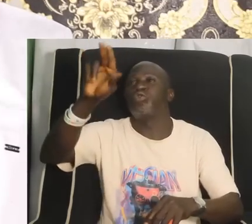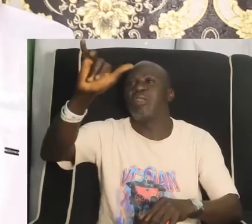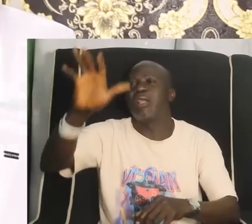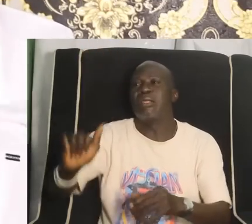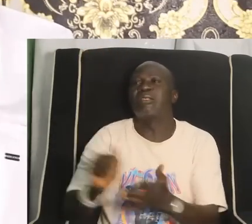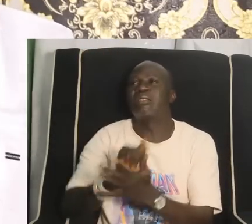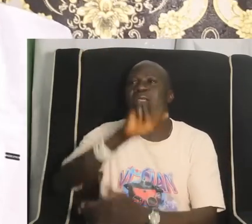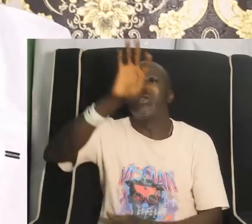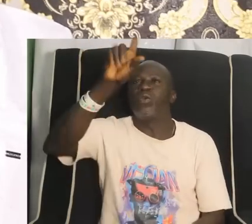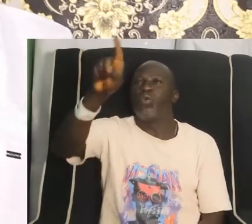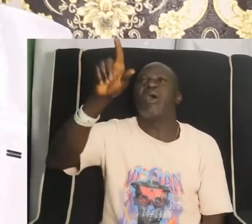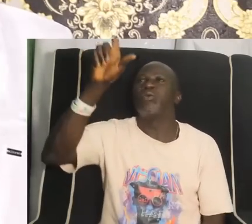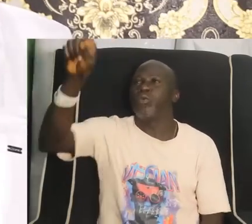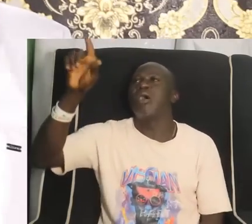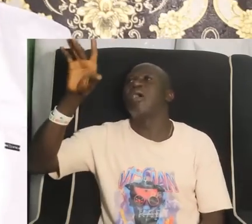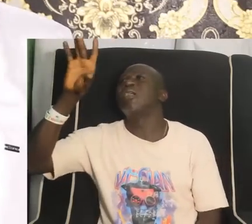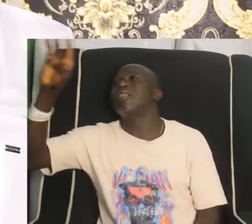on the 17th of July